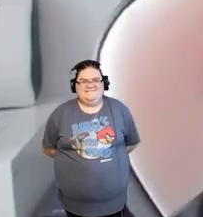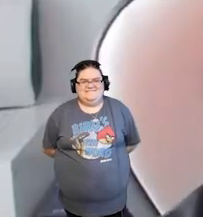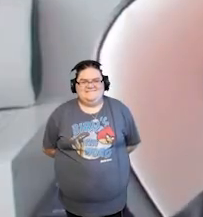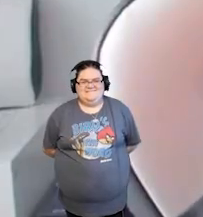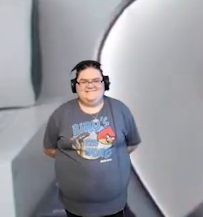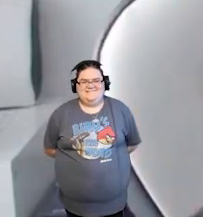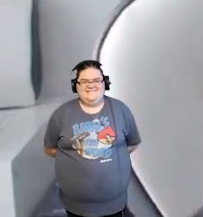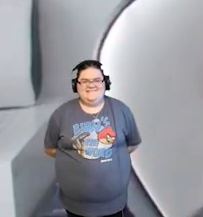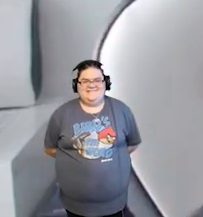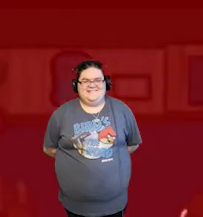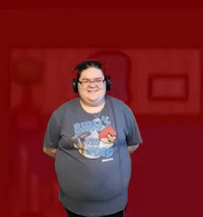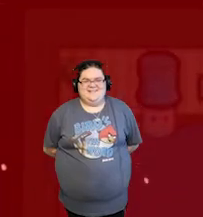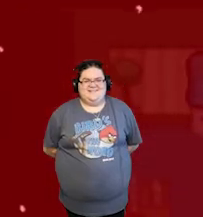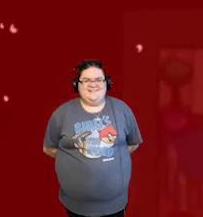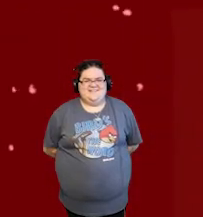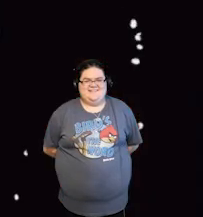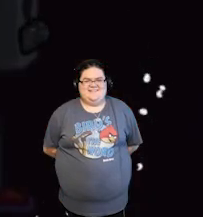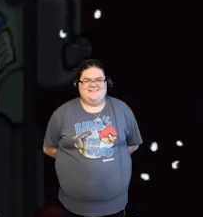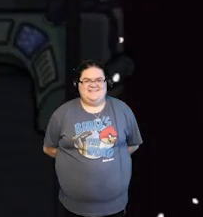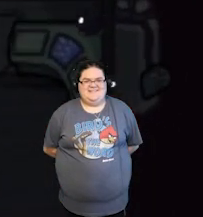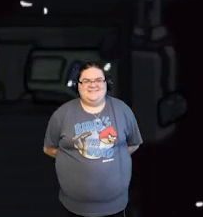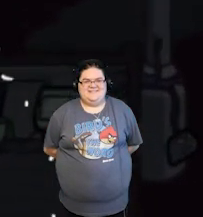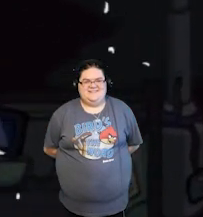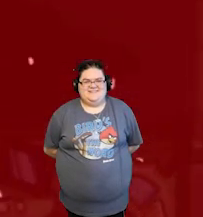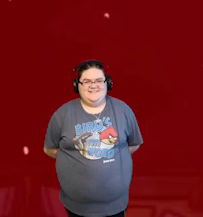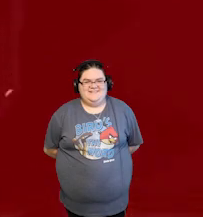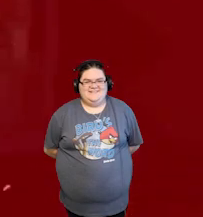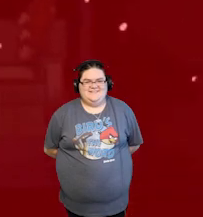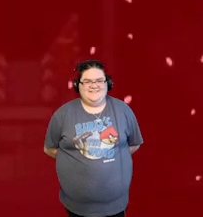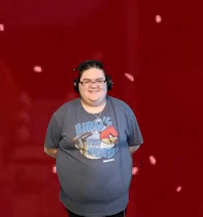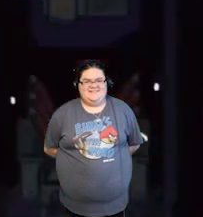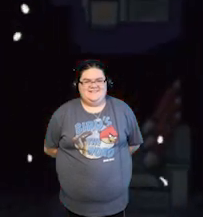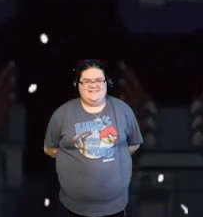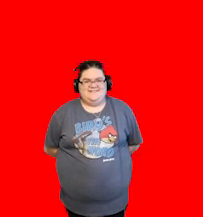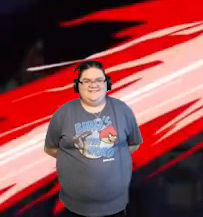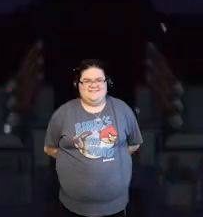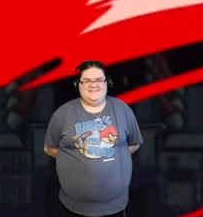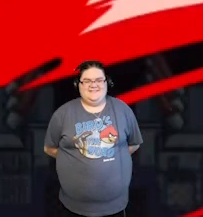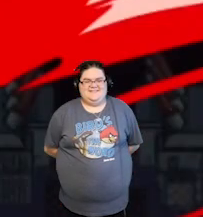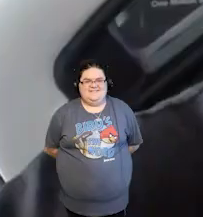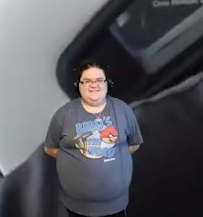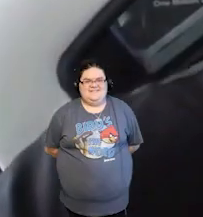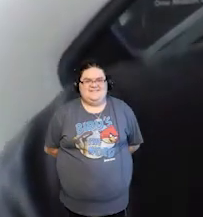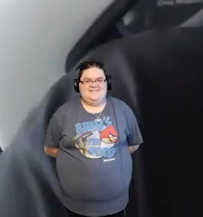JJ's moving so sus, bro. Why is JJ moving like this, bro?